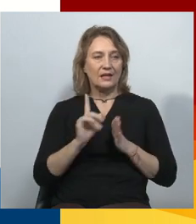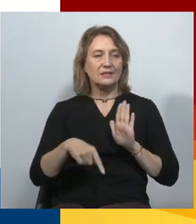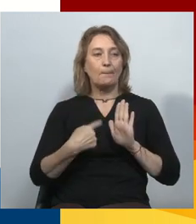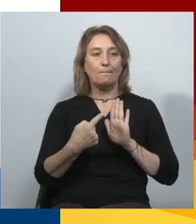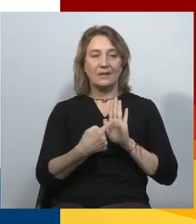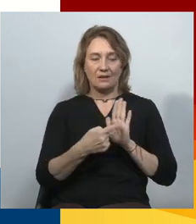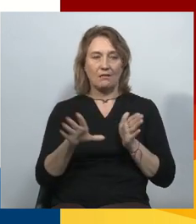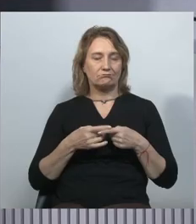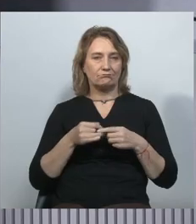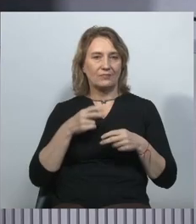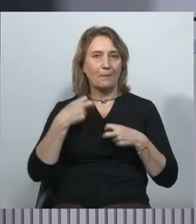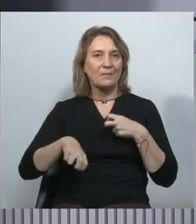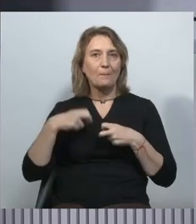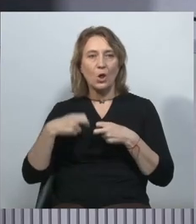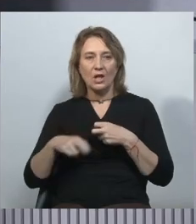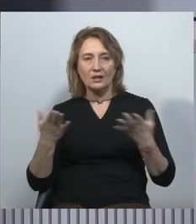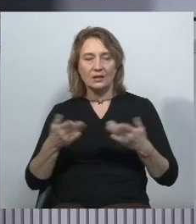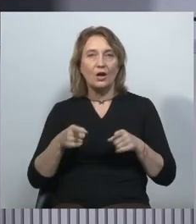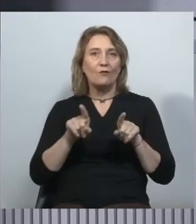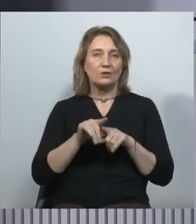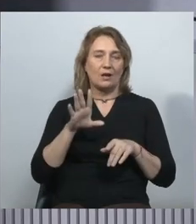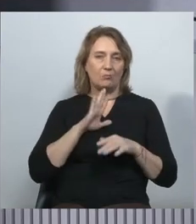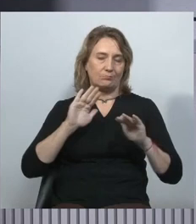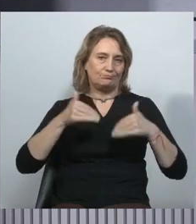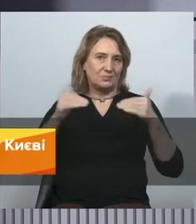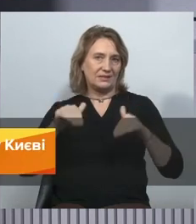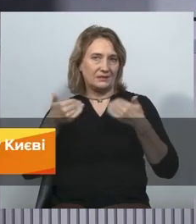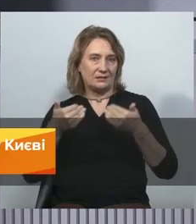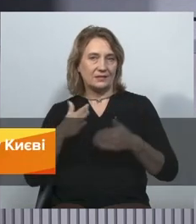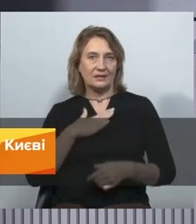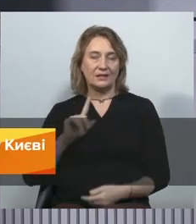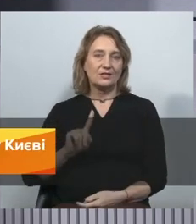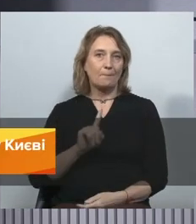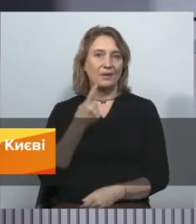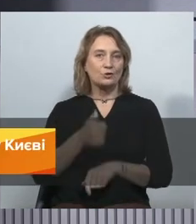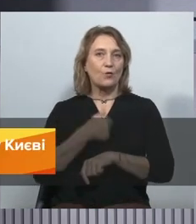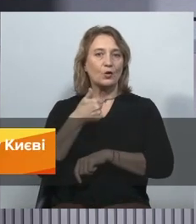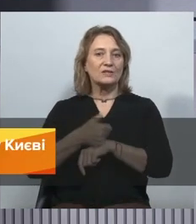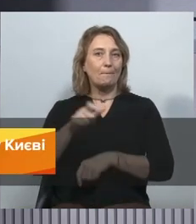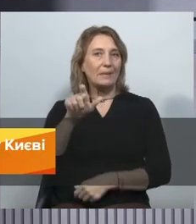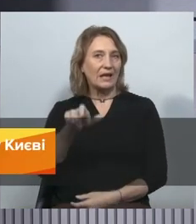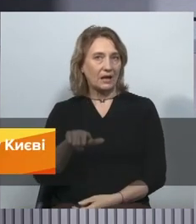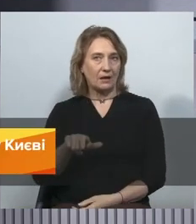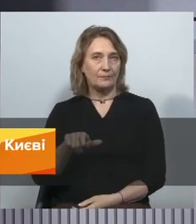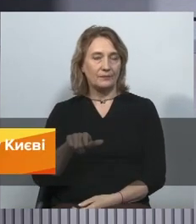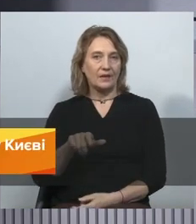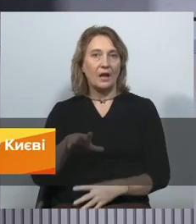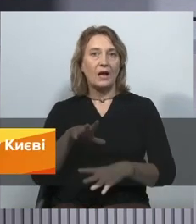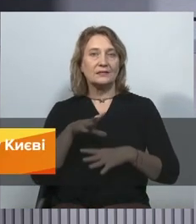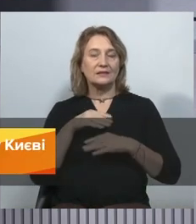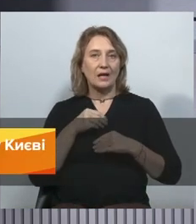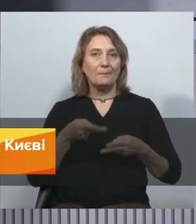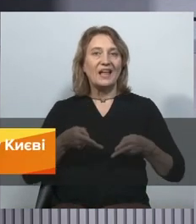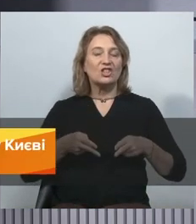your questions via email. Thanks a lot. This was a presentation on our first speaker.